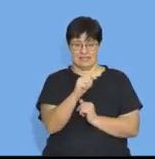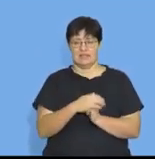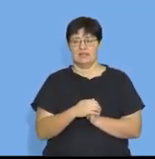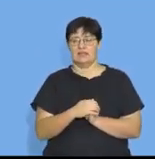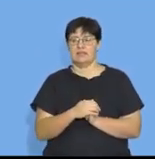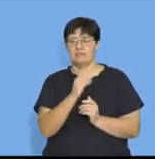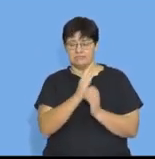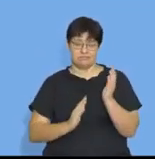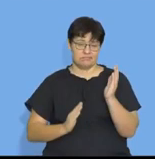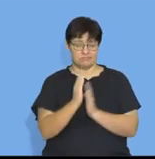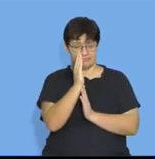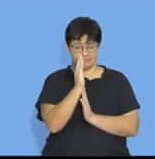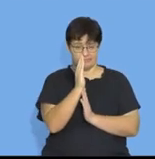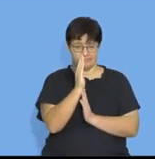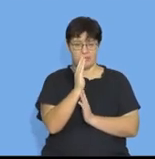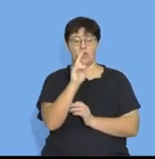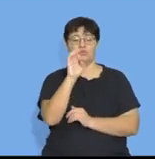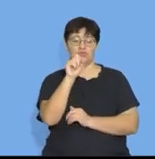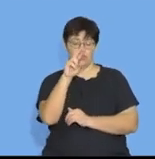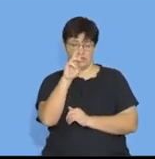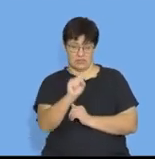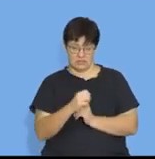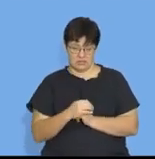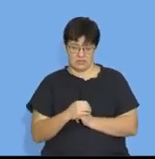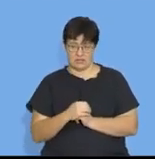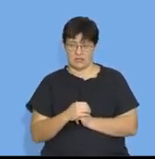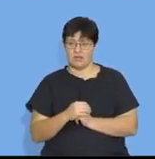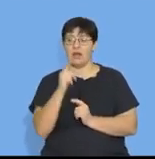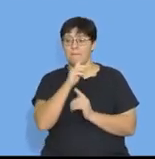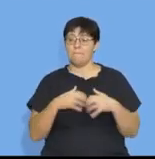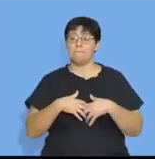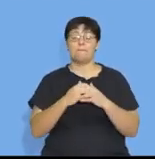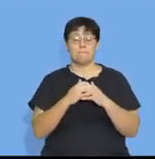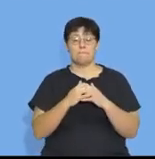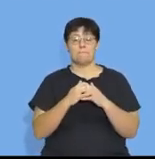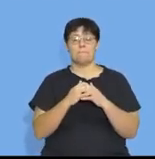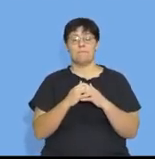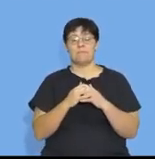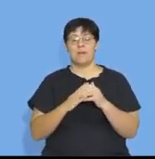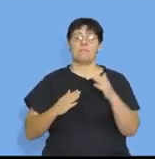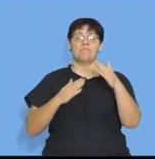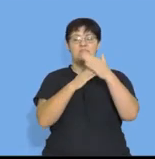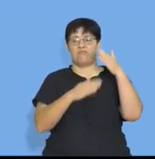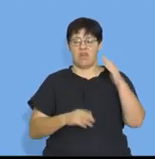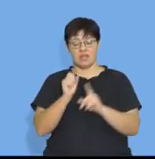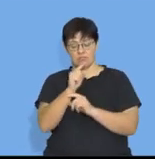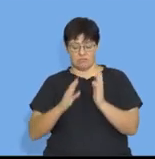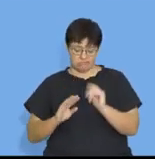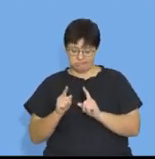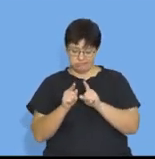T-shaped structure that is inserted into the uterus. And this creates a mechanical